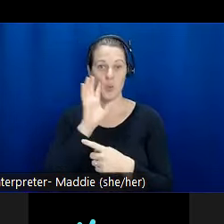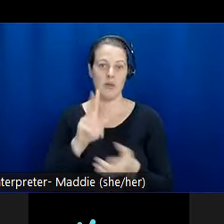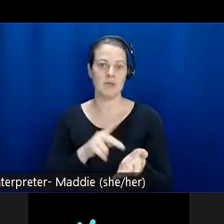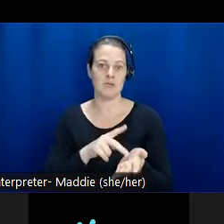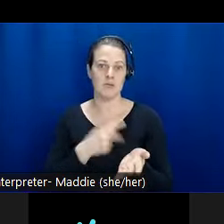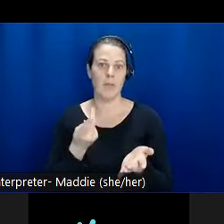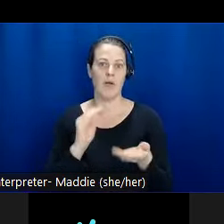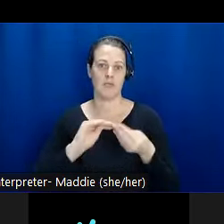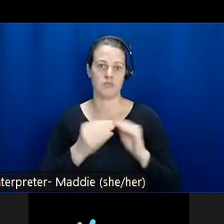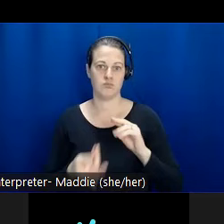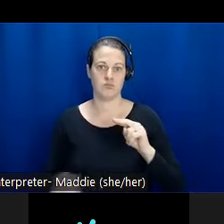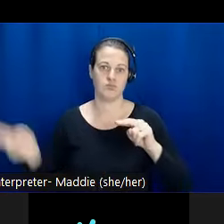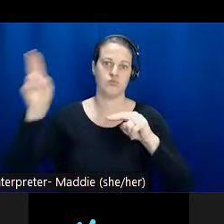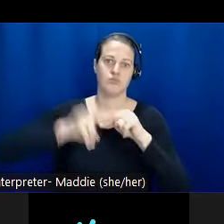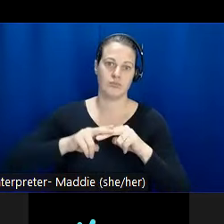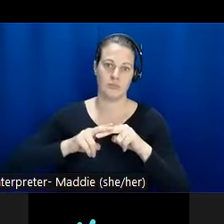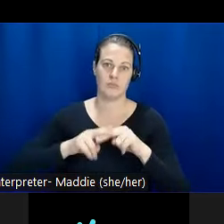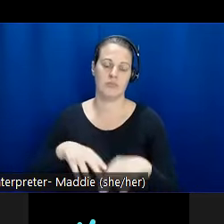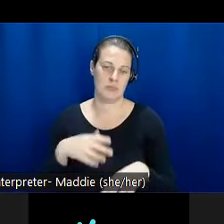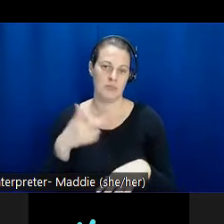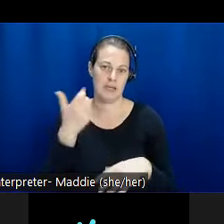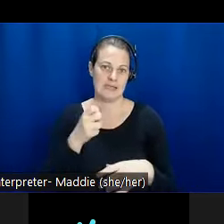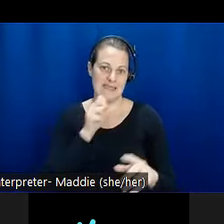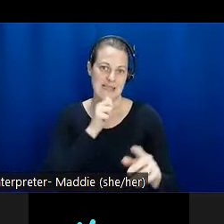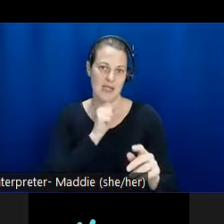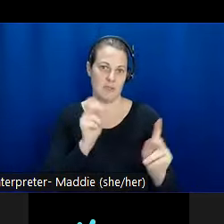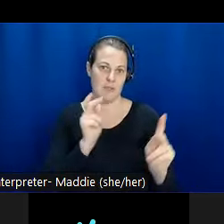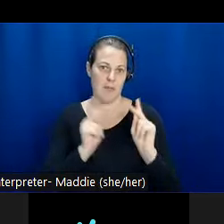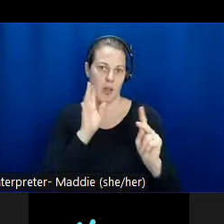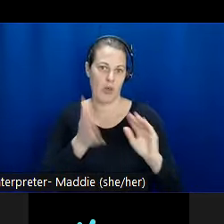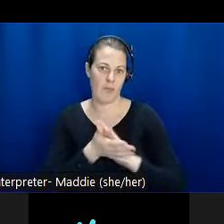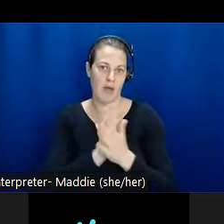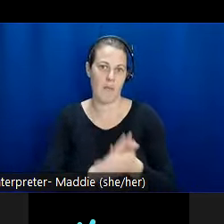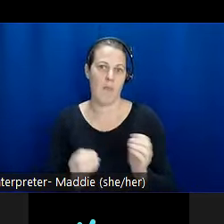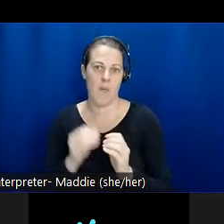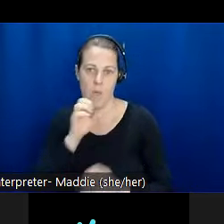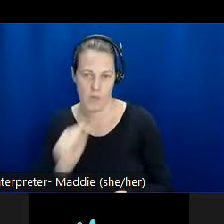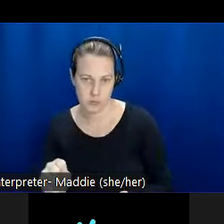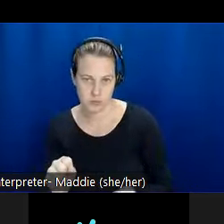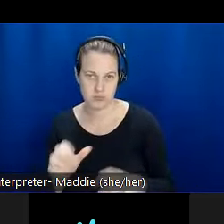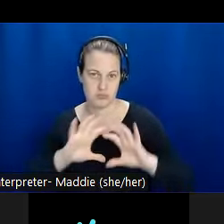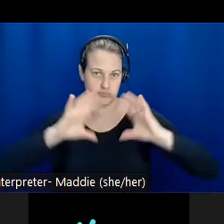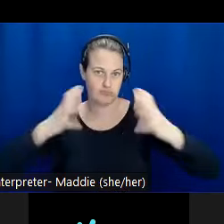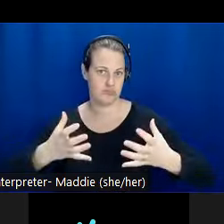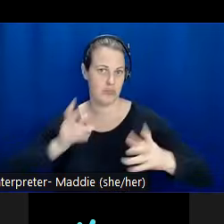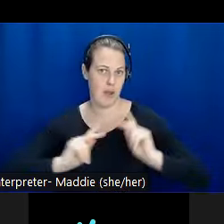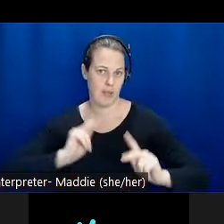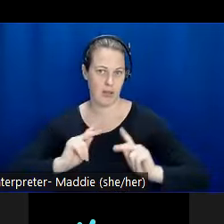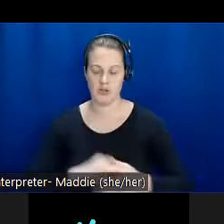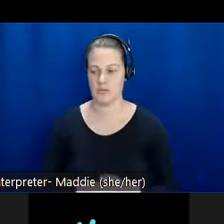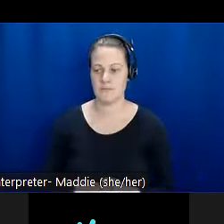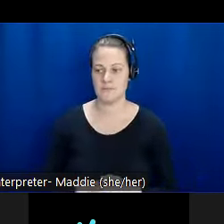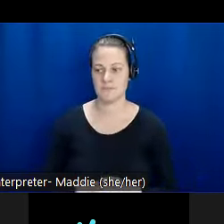to increase quite a bit. The leading causes of legal blindness and vision loss are